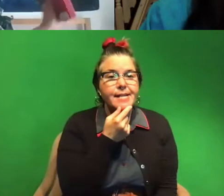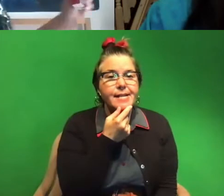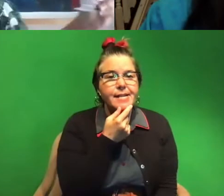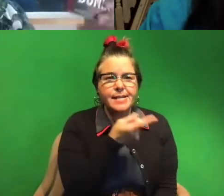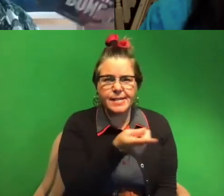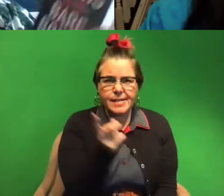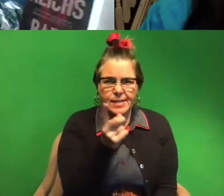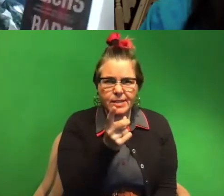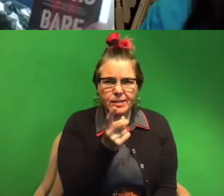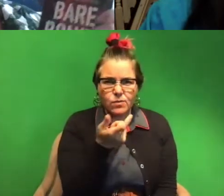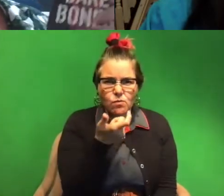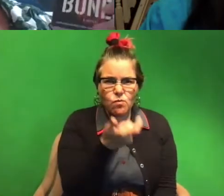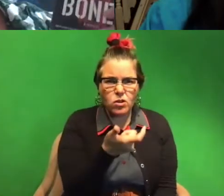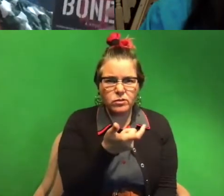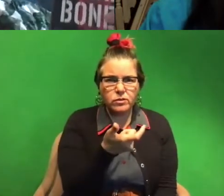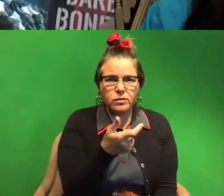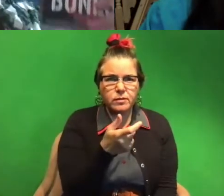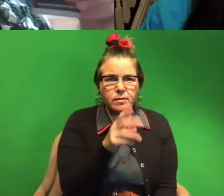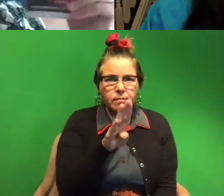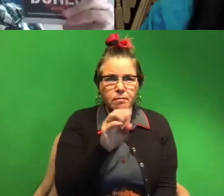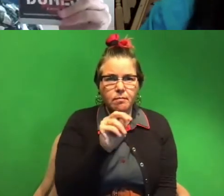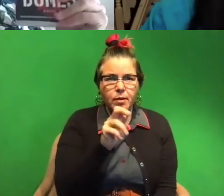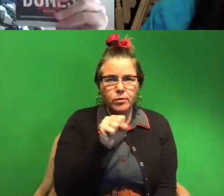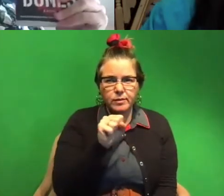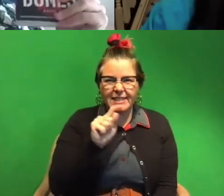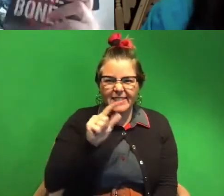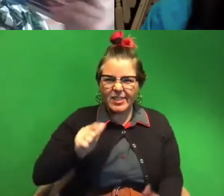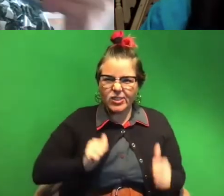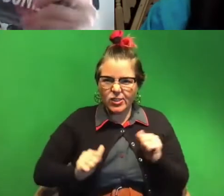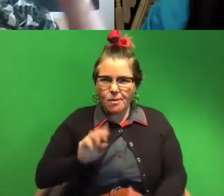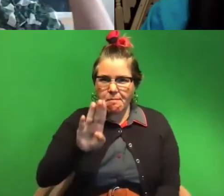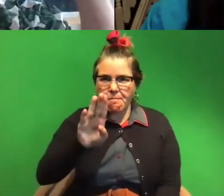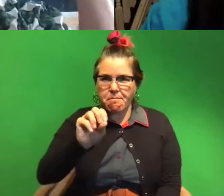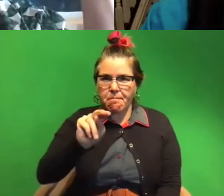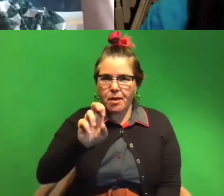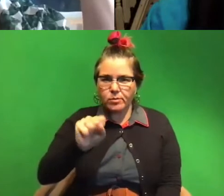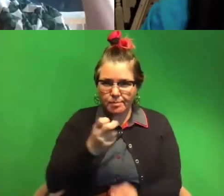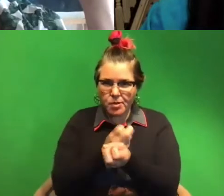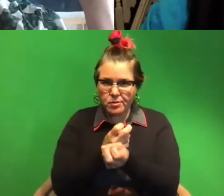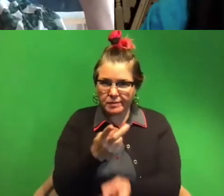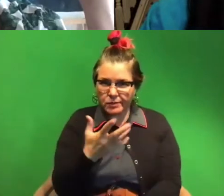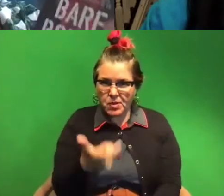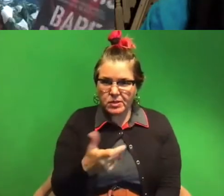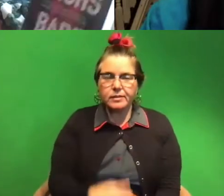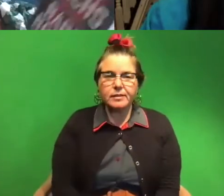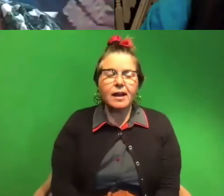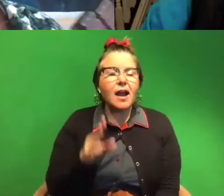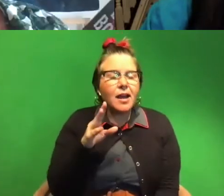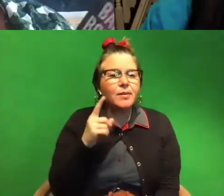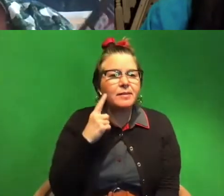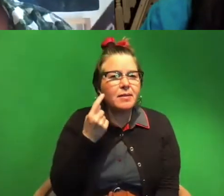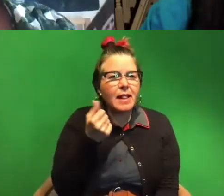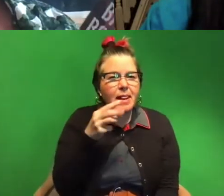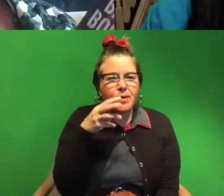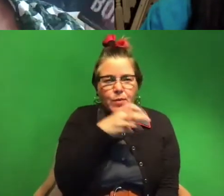anyone watched Bones? I'm sure some people have. Now, I know this sounds a little bit weird, like